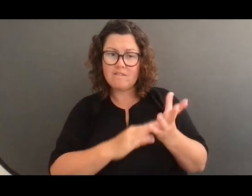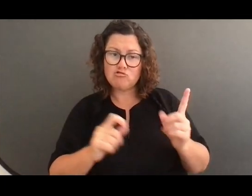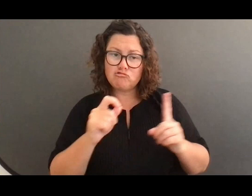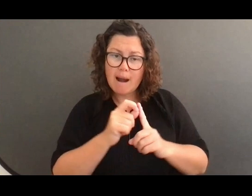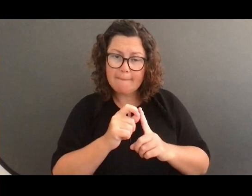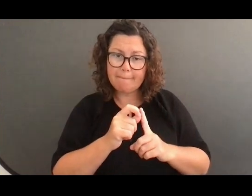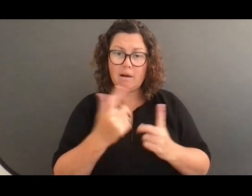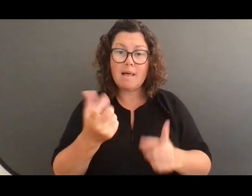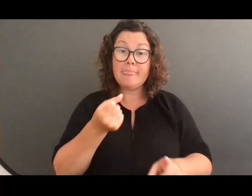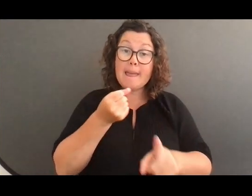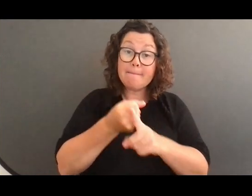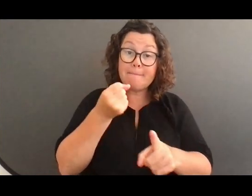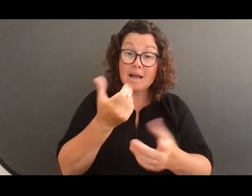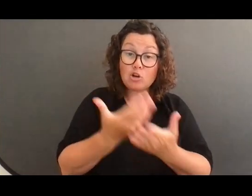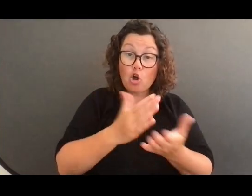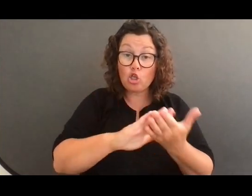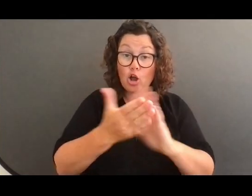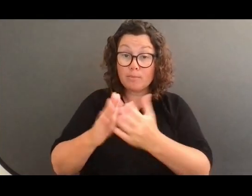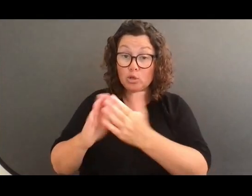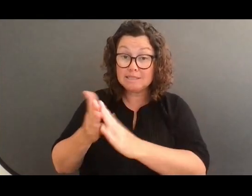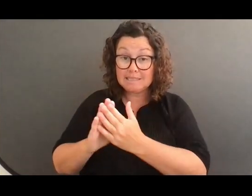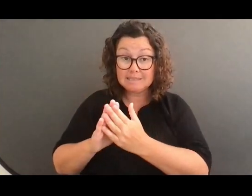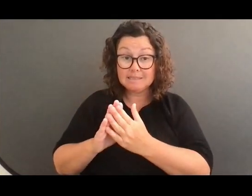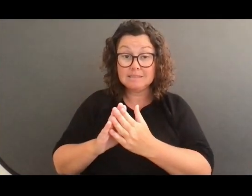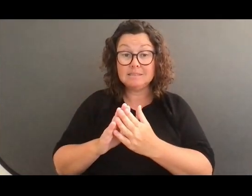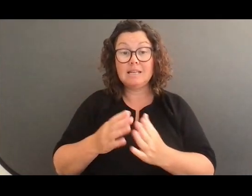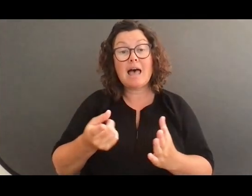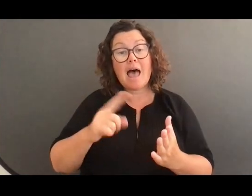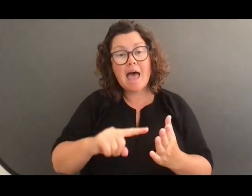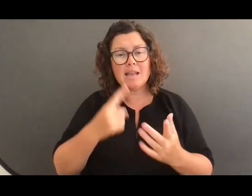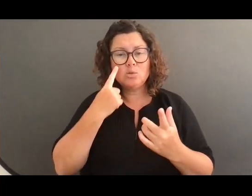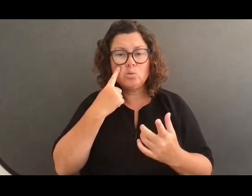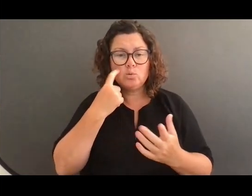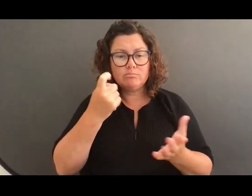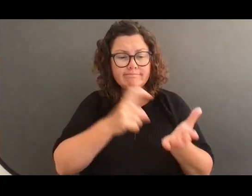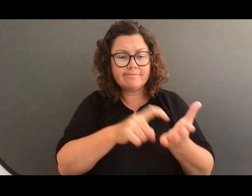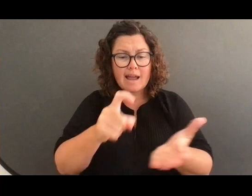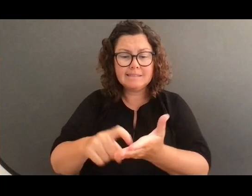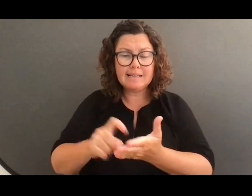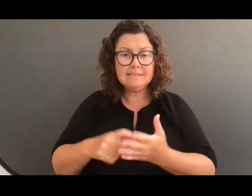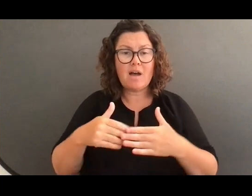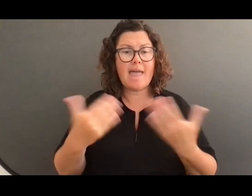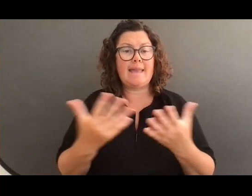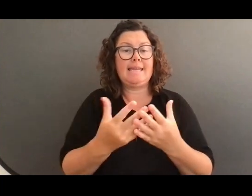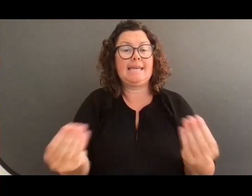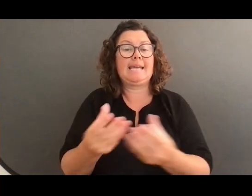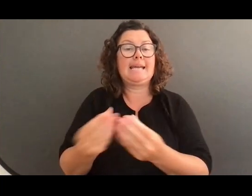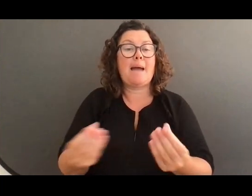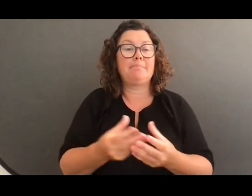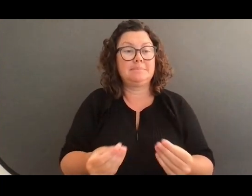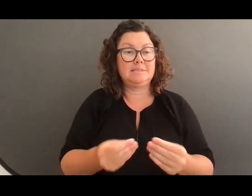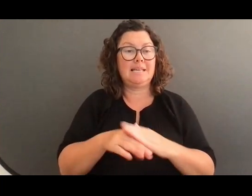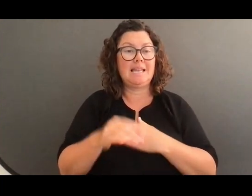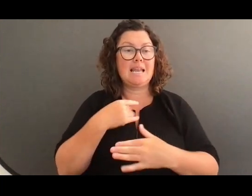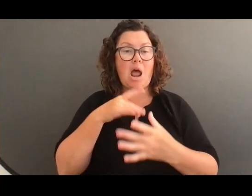Hamilton, and this survey was partly undertaken to identify any gaps in our engagement with communities and to address the